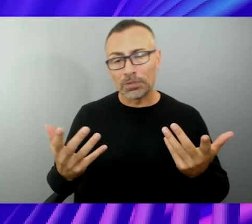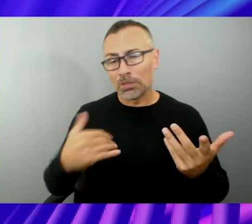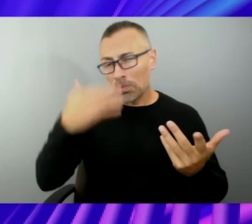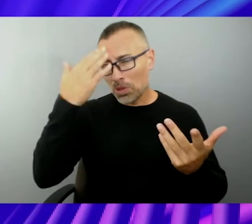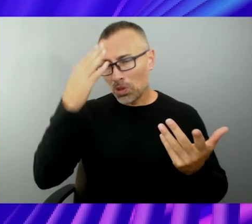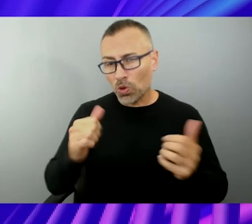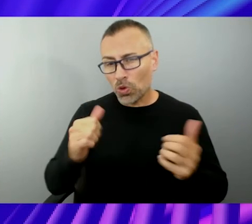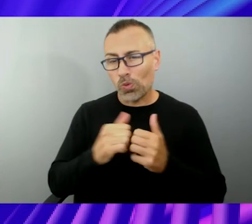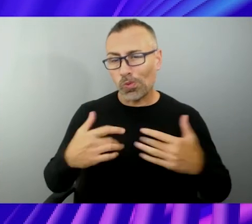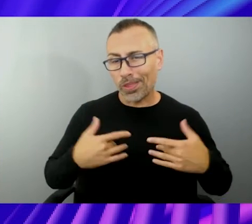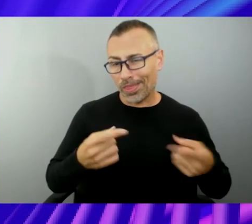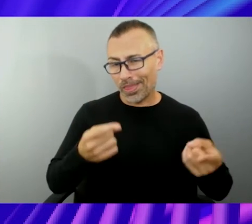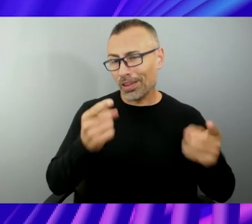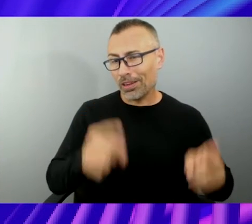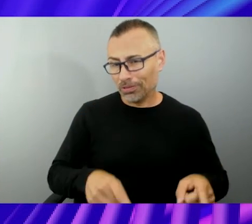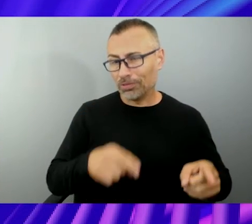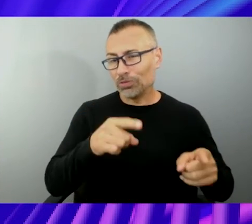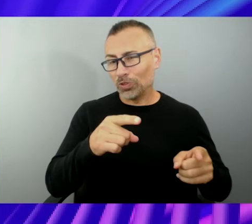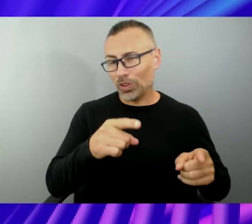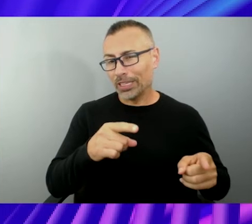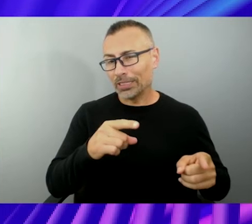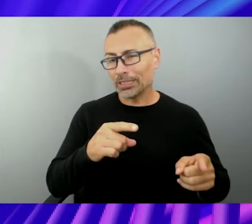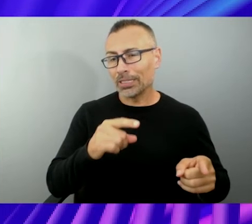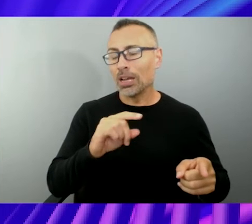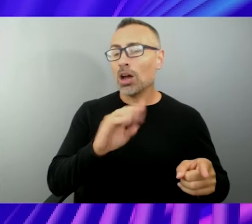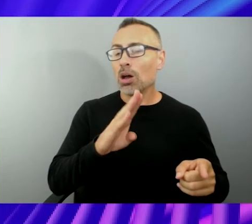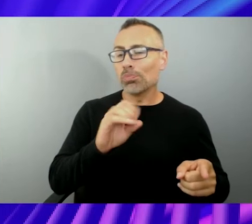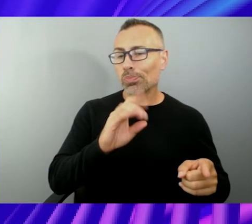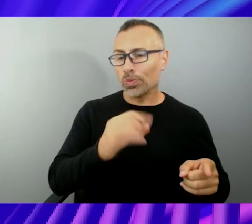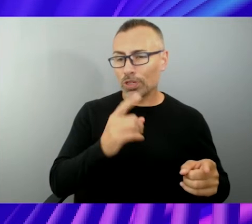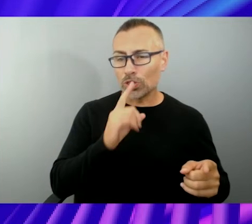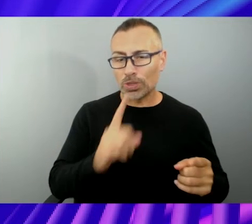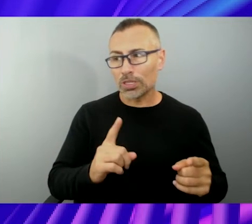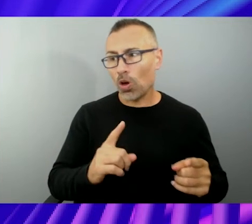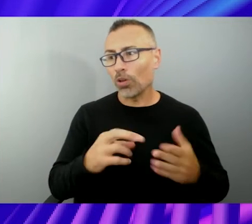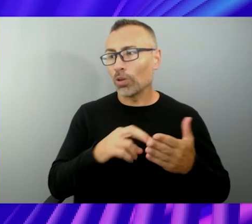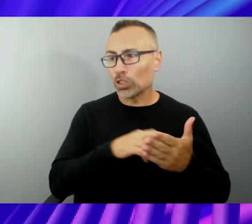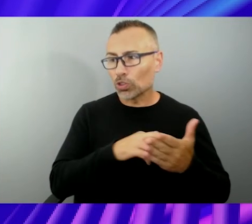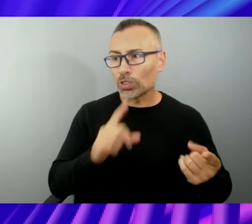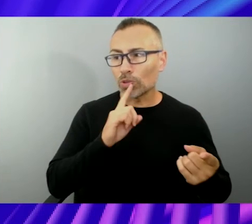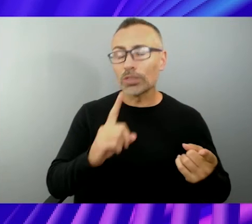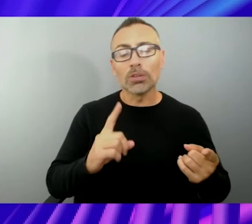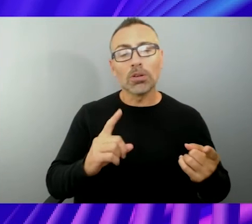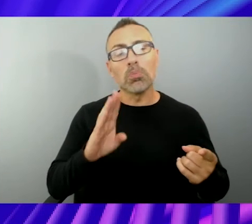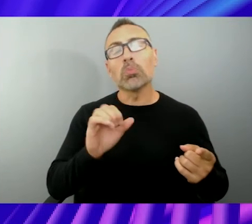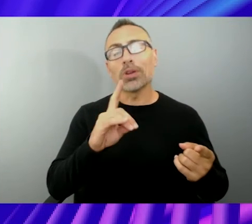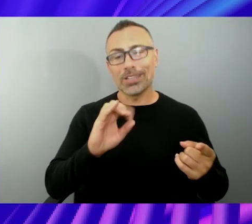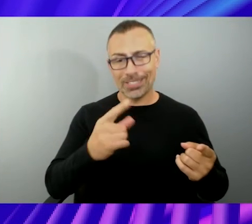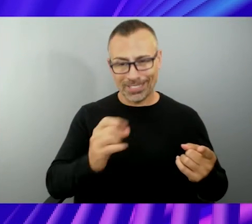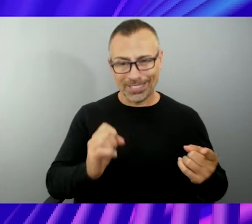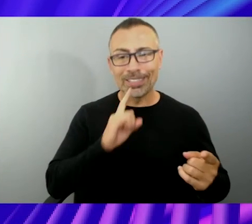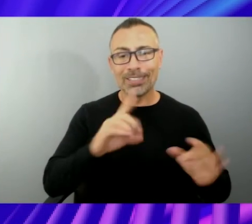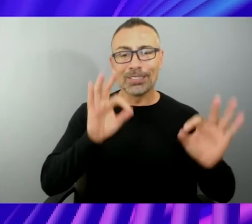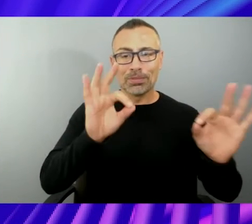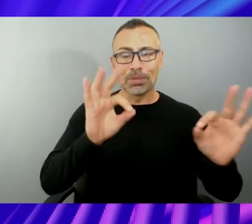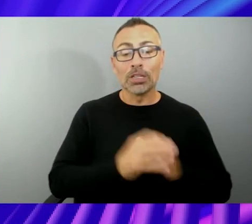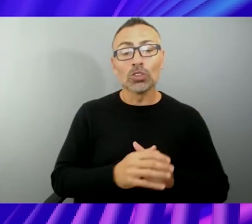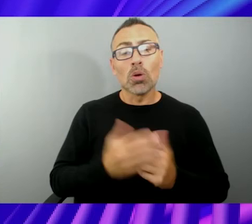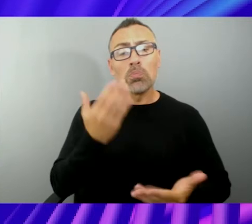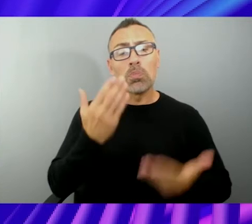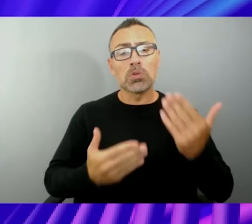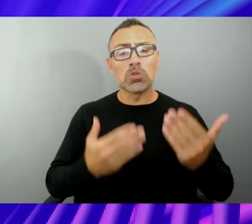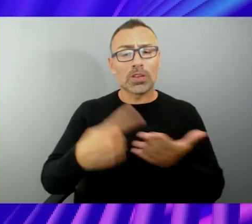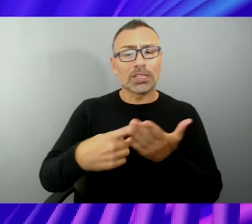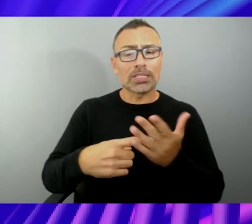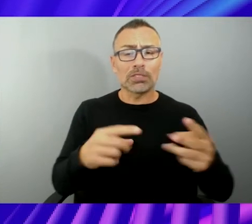to access different SaaS products. So which one is better? Maybe give us the pros and cons of both.